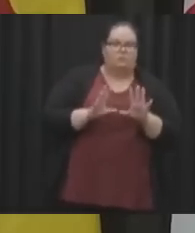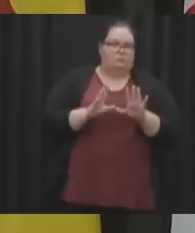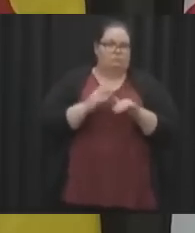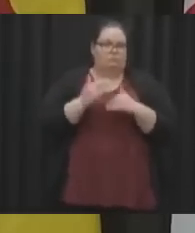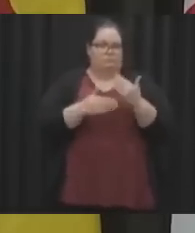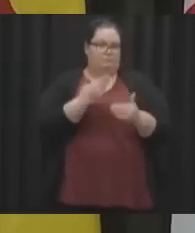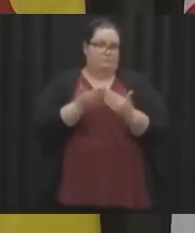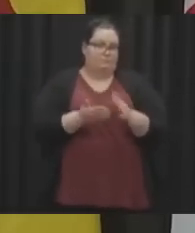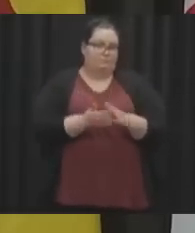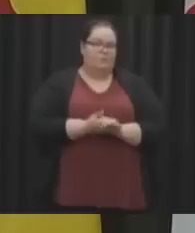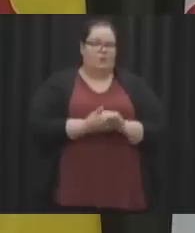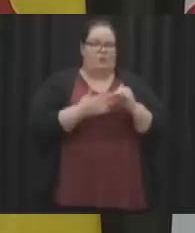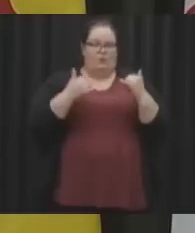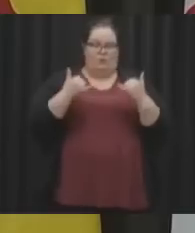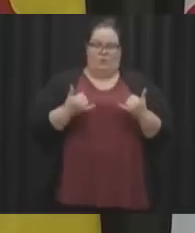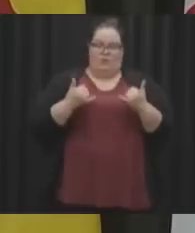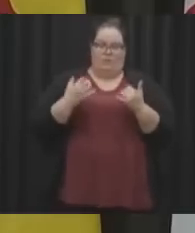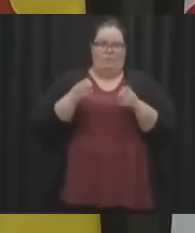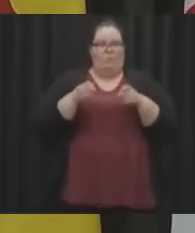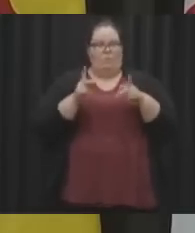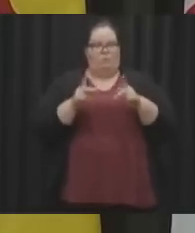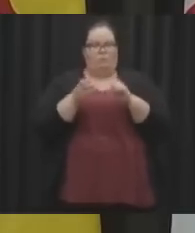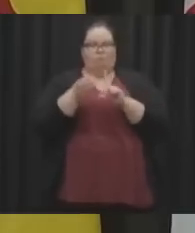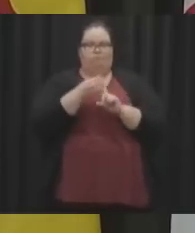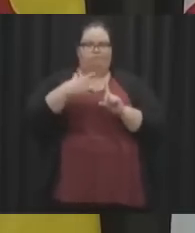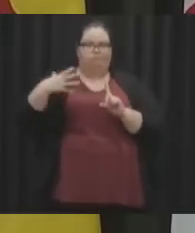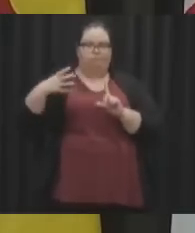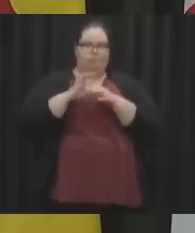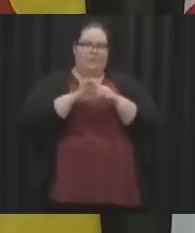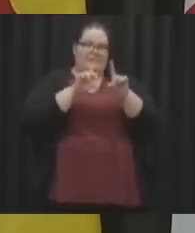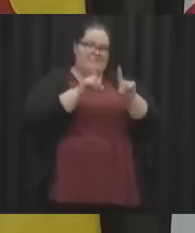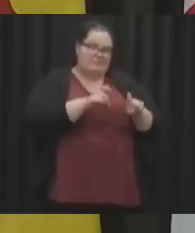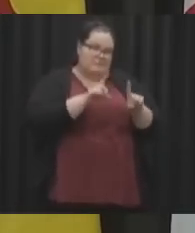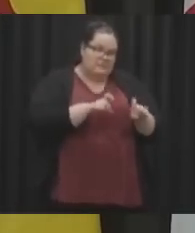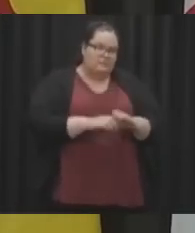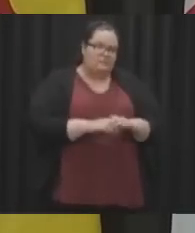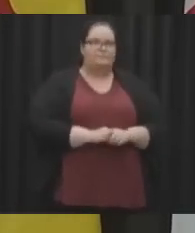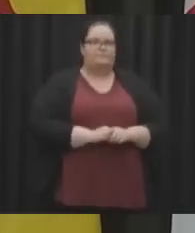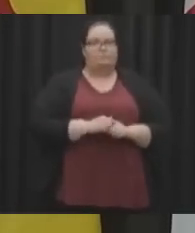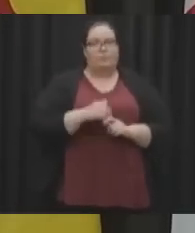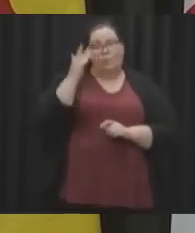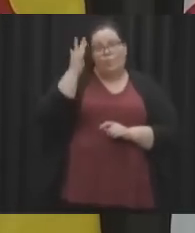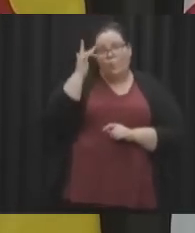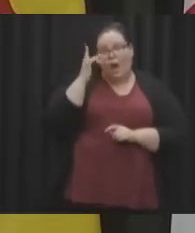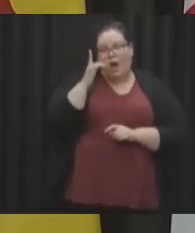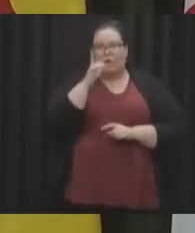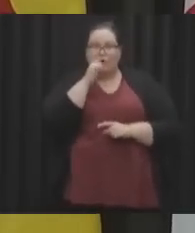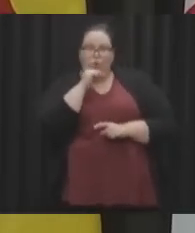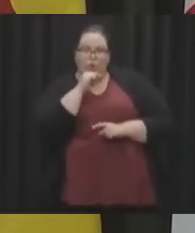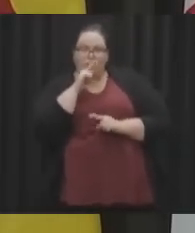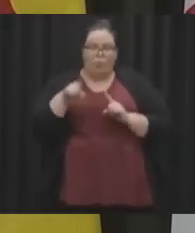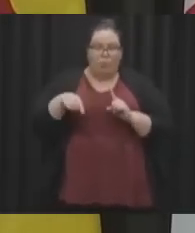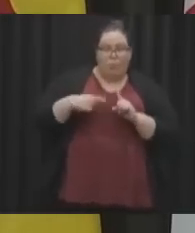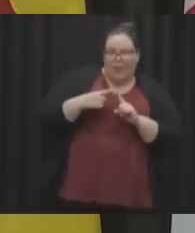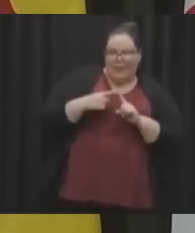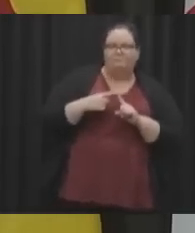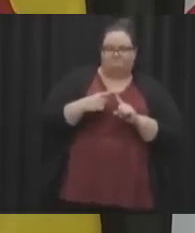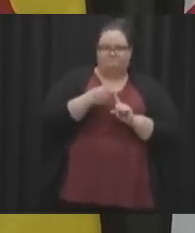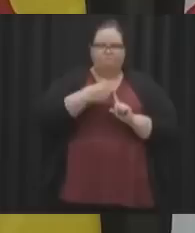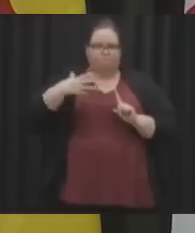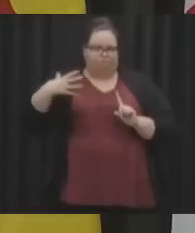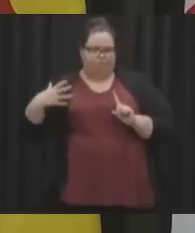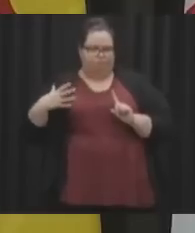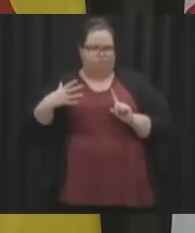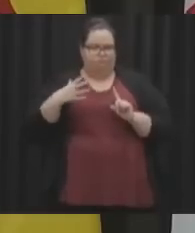all times. That's what keeps the numbers low. That's what keeps the virus from spreading. But if you do have symptoms, it's important for you to get tested so that we